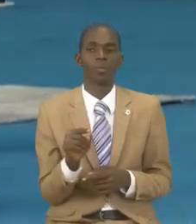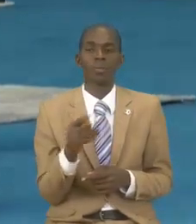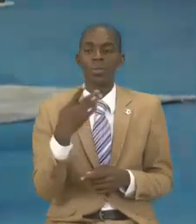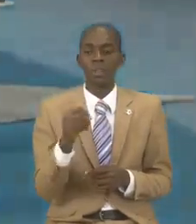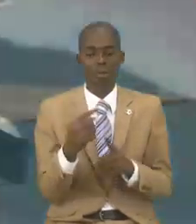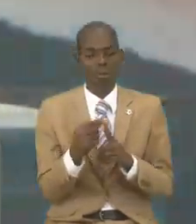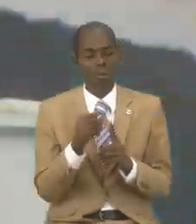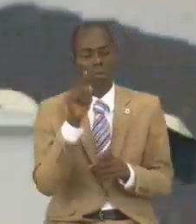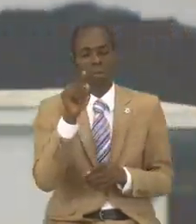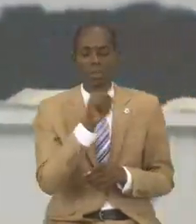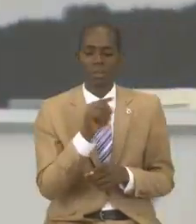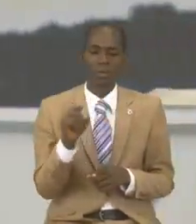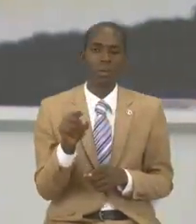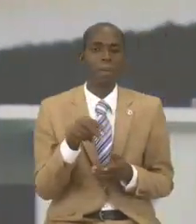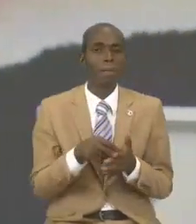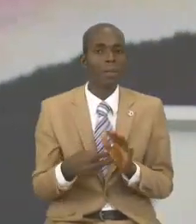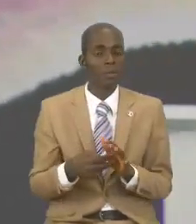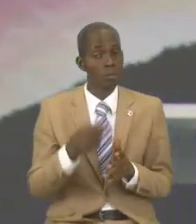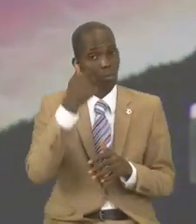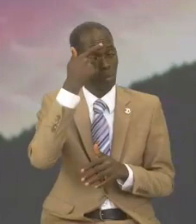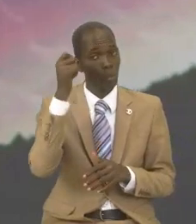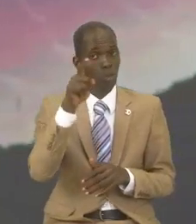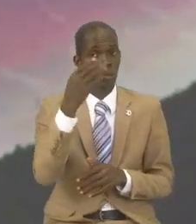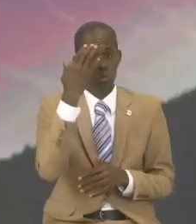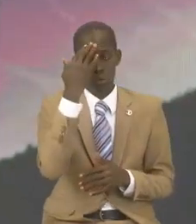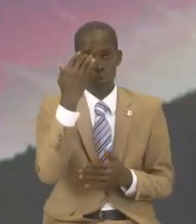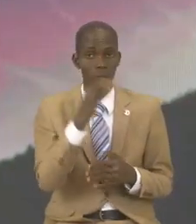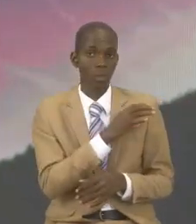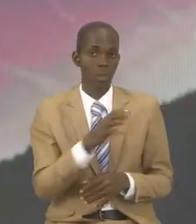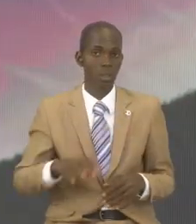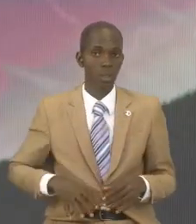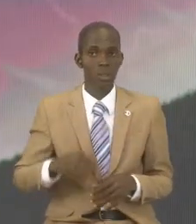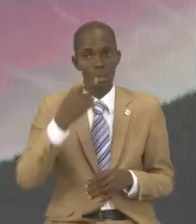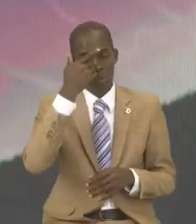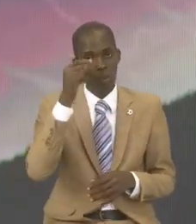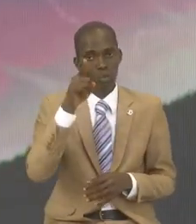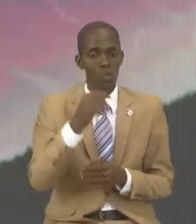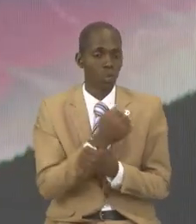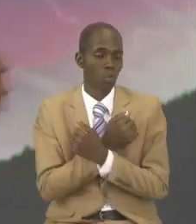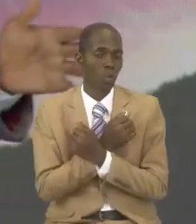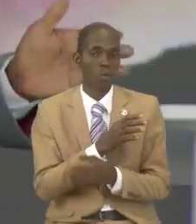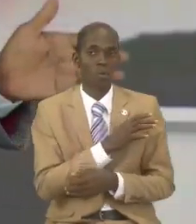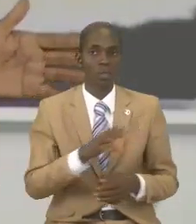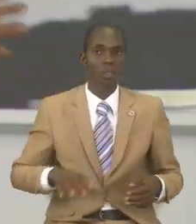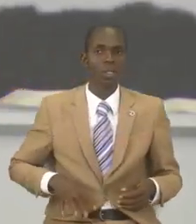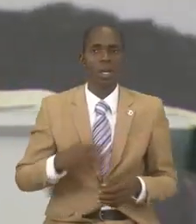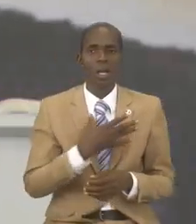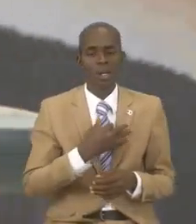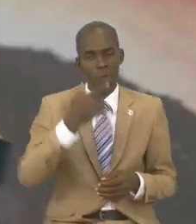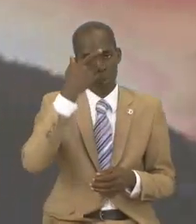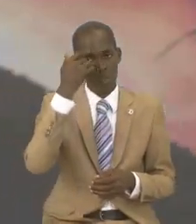is because you know Christ, because you love Christ, and because you